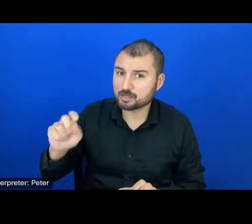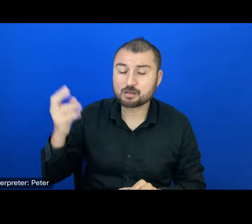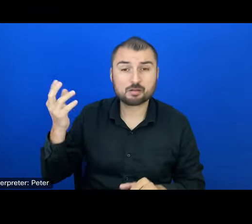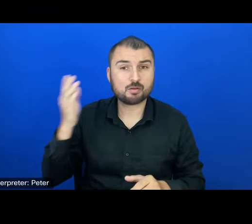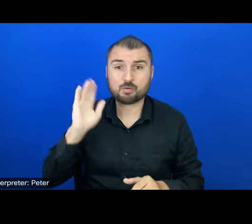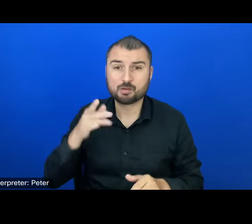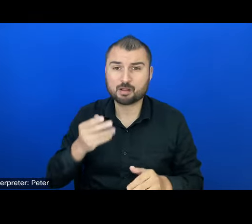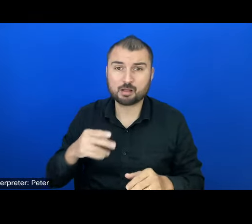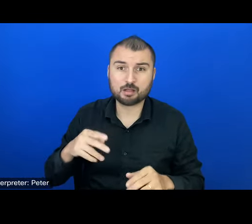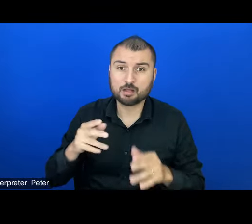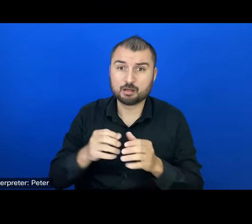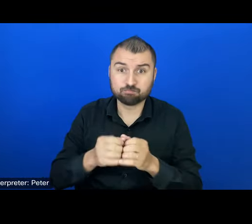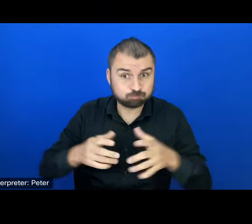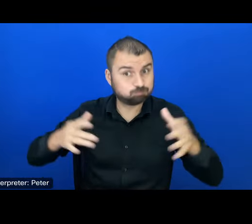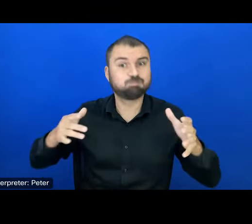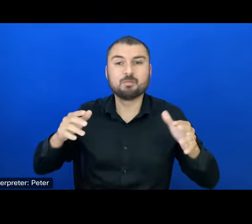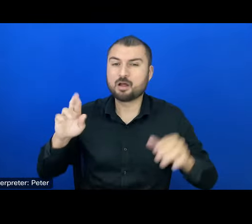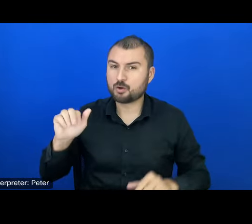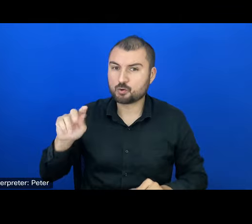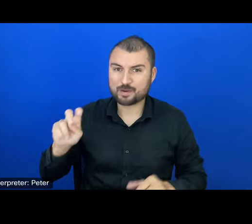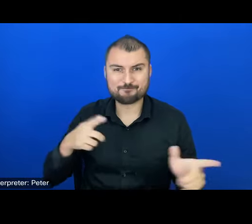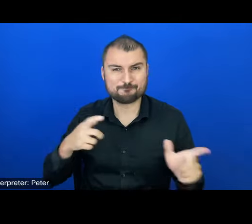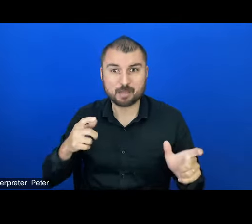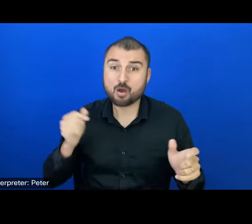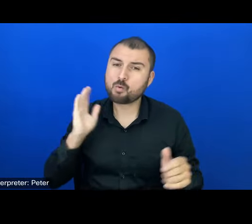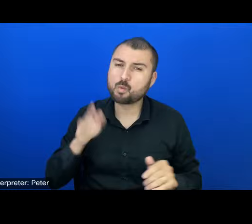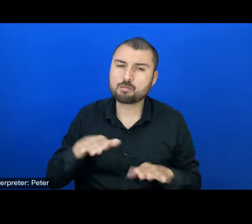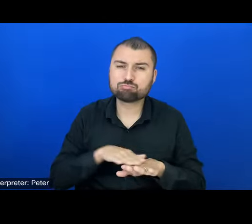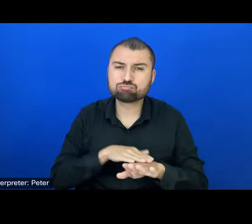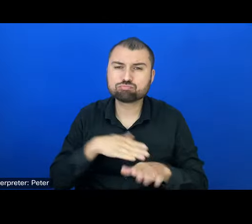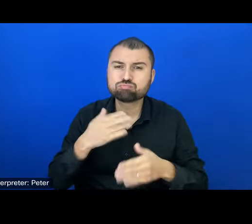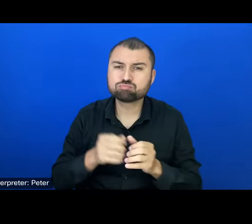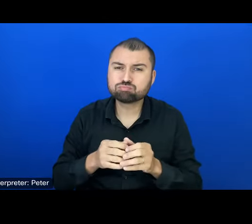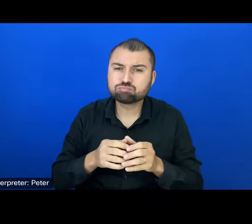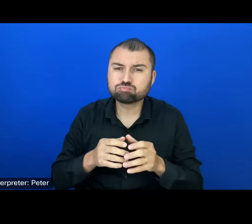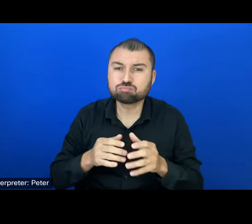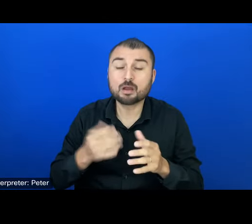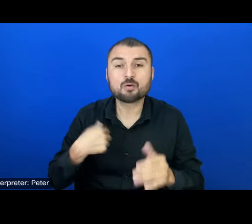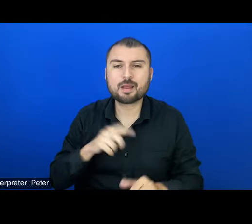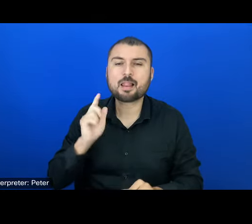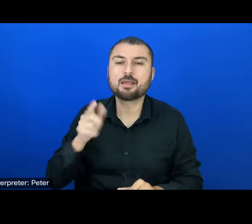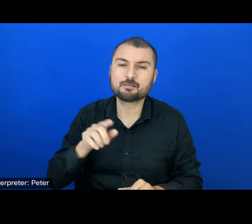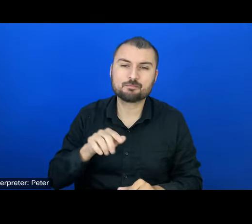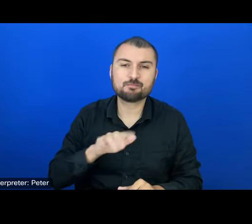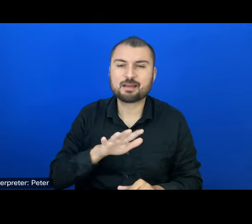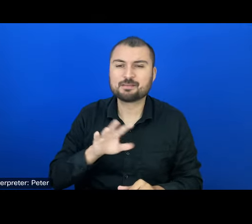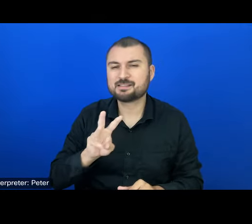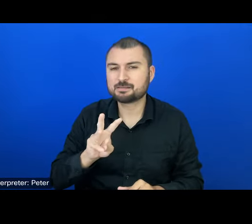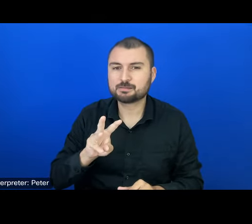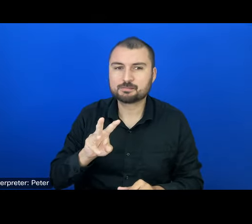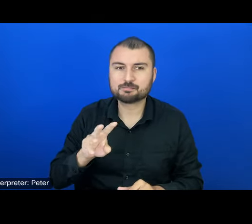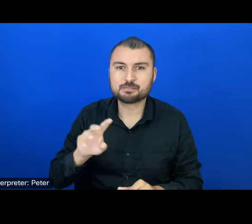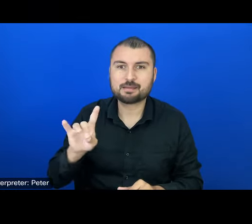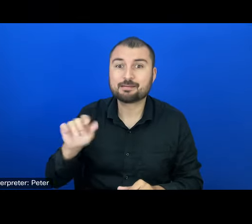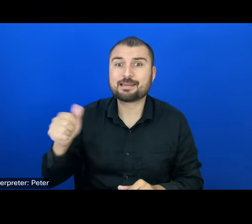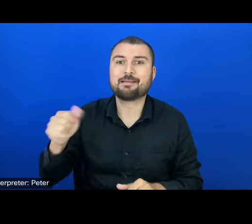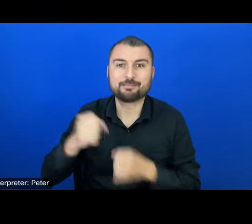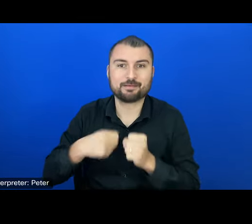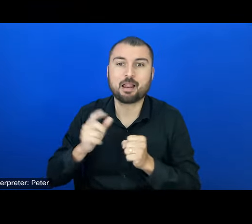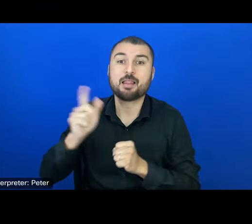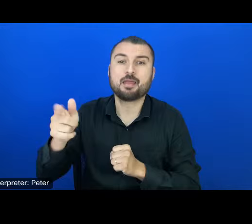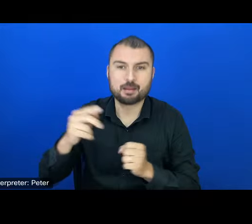high rate? Or is it going to start to slow down a little bit? So we start getting a little further out, and we need 6, 8, 10 years on what the new construction needs going to be. It